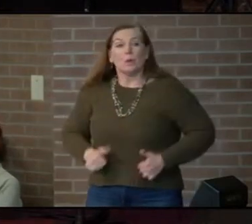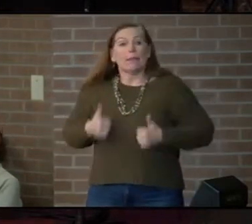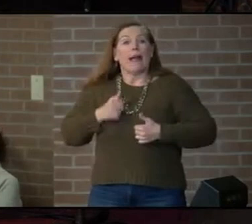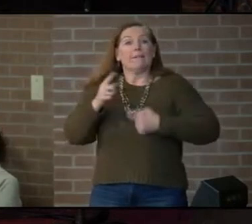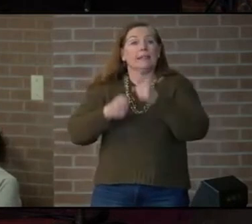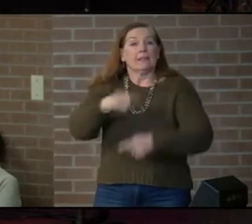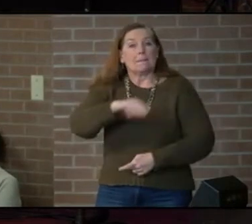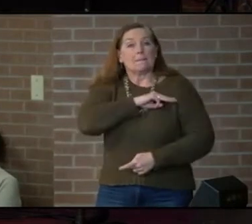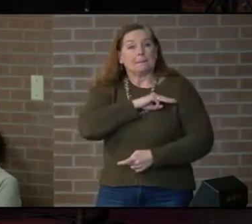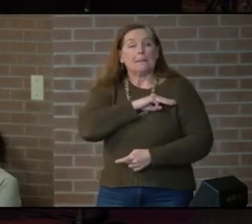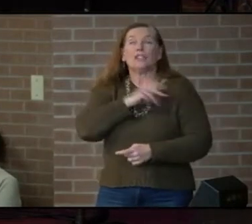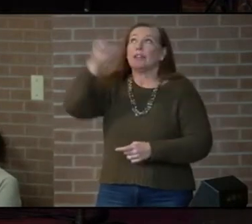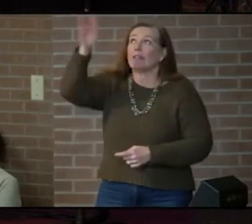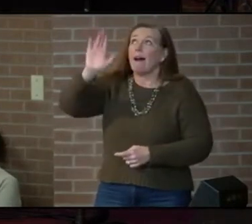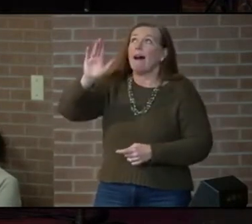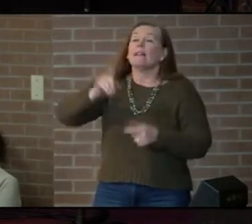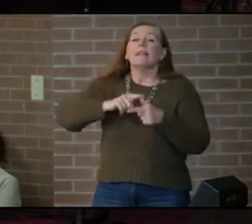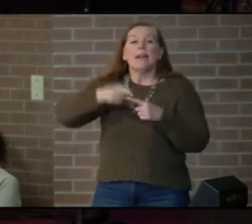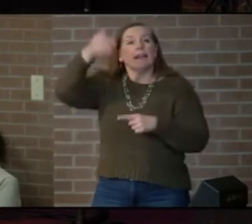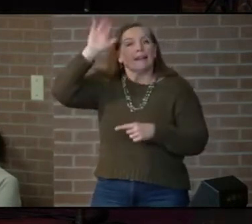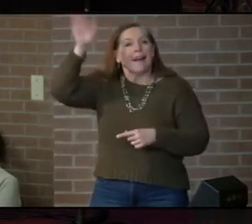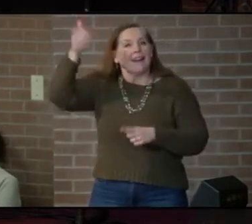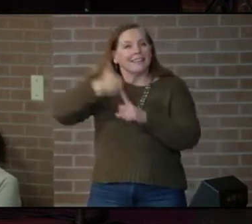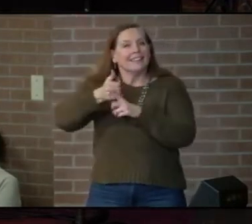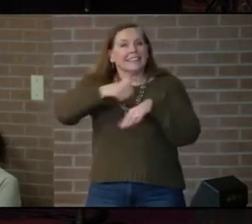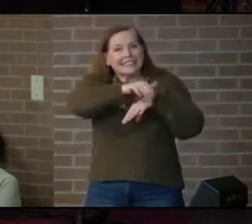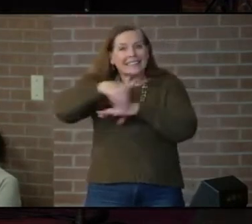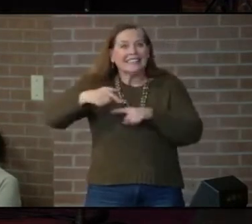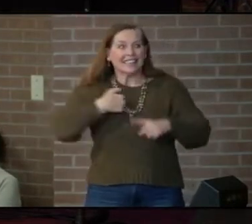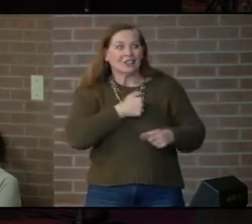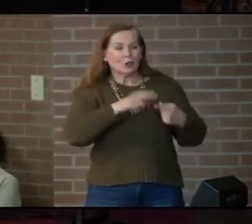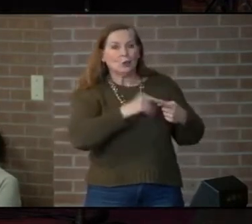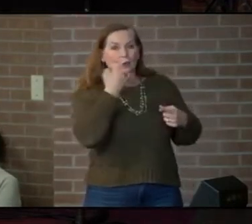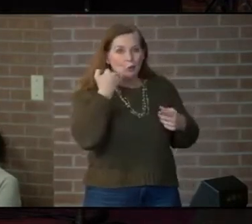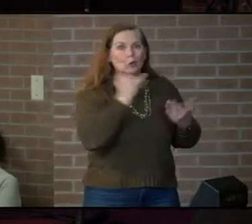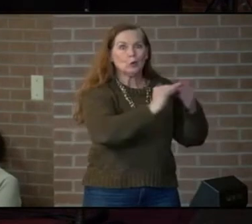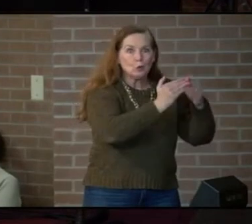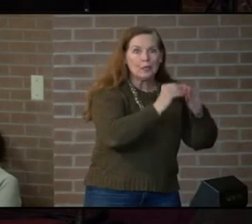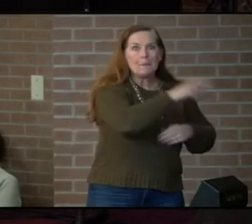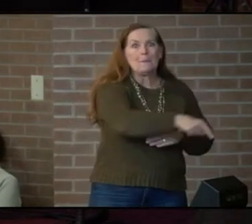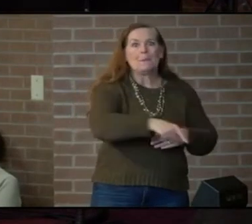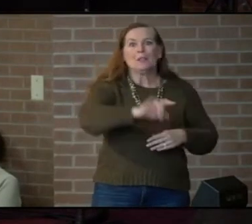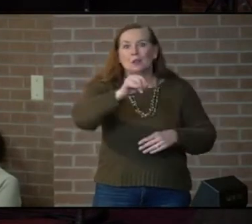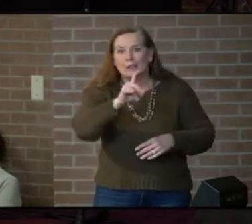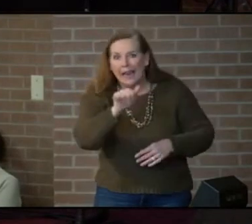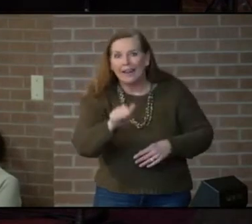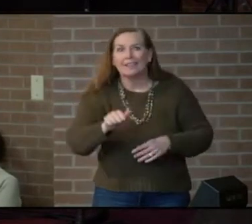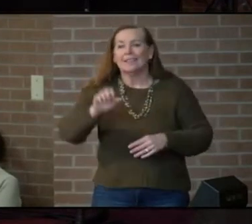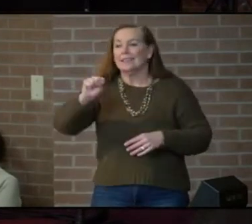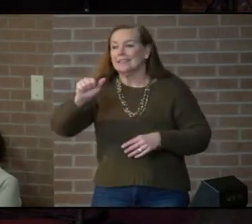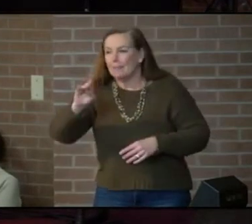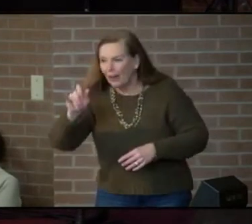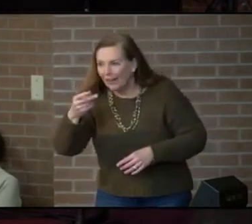of God, God then sends us to Jerusalem, to Judea and Samaria, and to the end